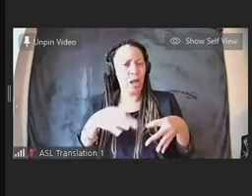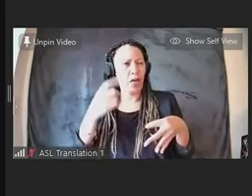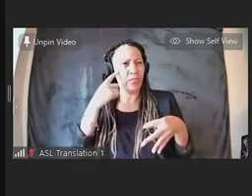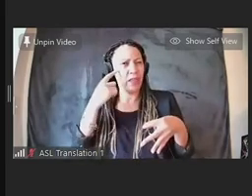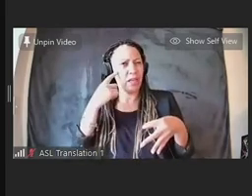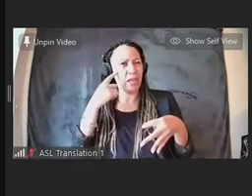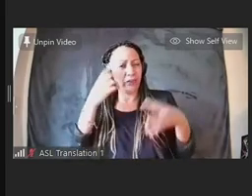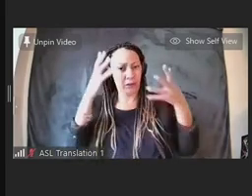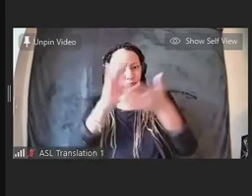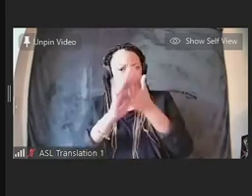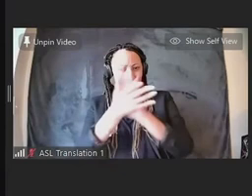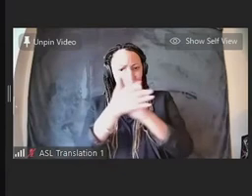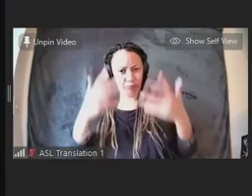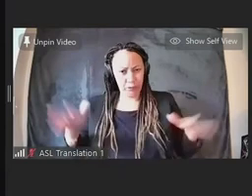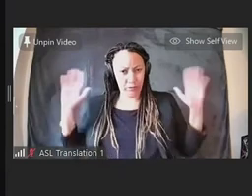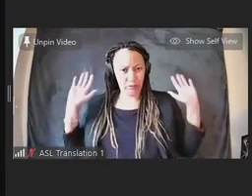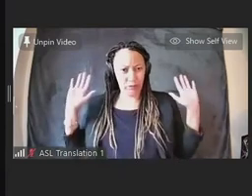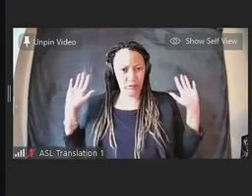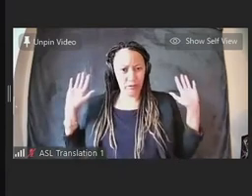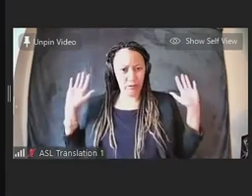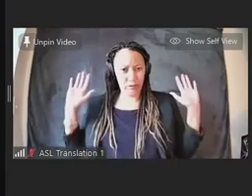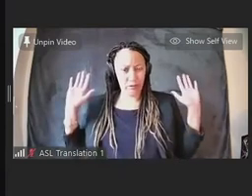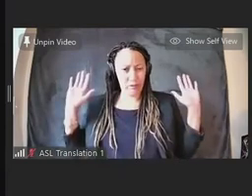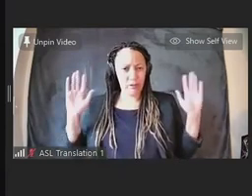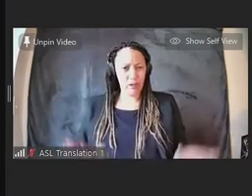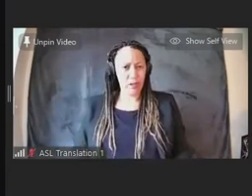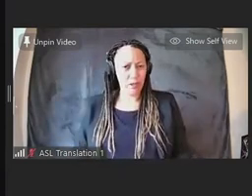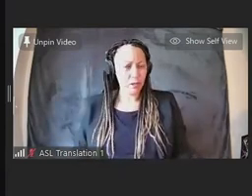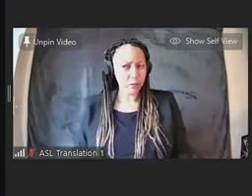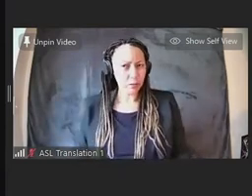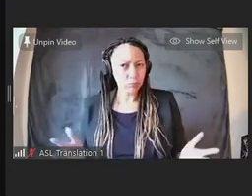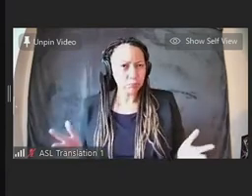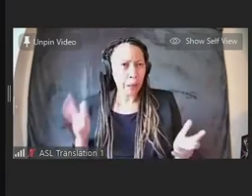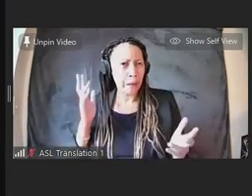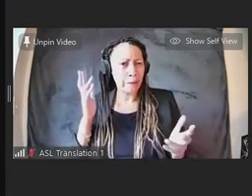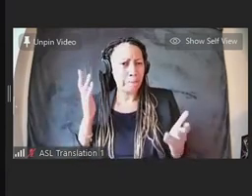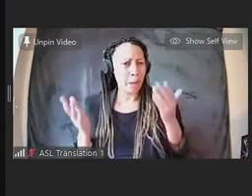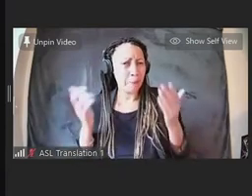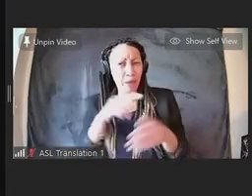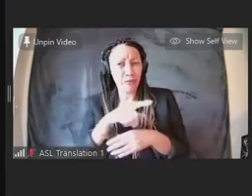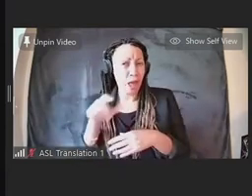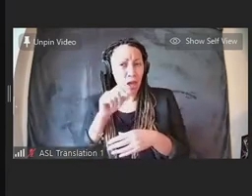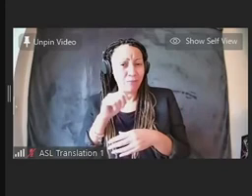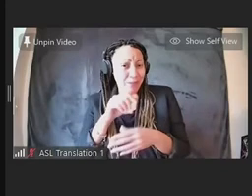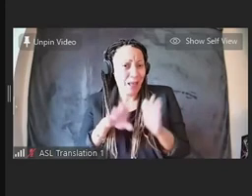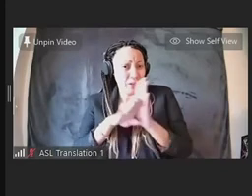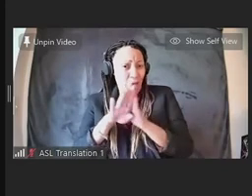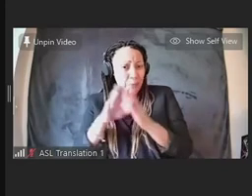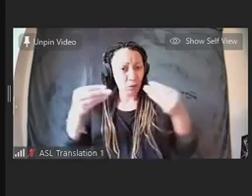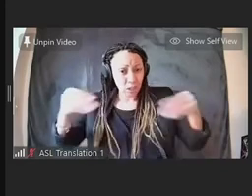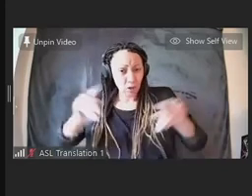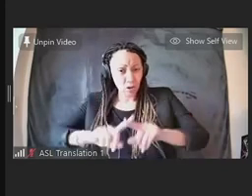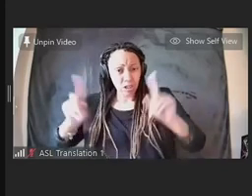it, they are done and were likely not. So is it the case that they will not be the ones to develop it, that they will sell this to another